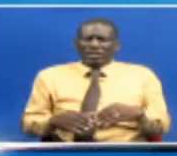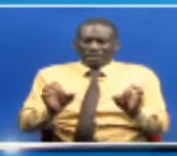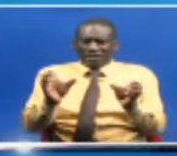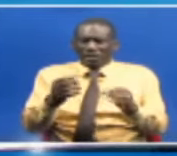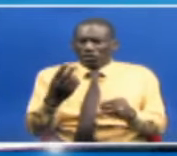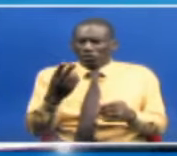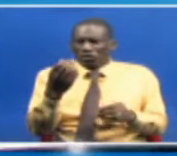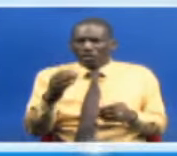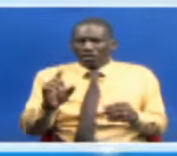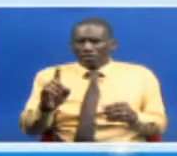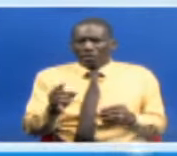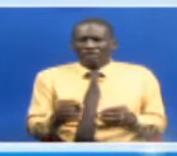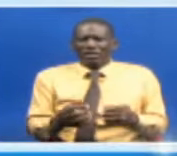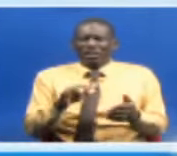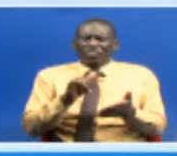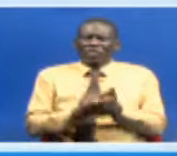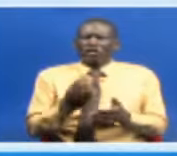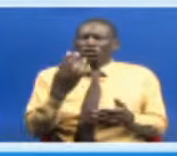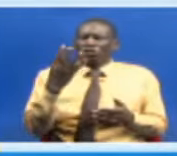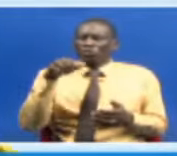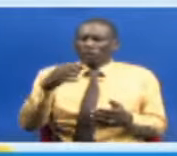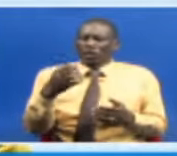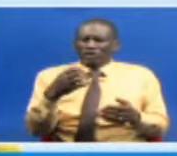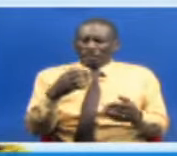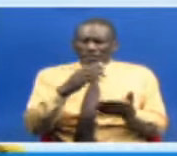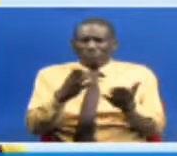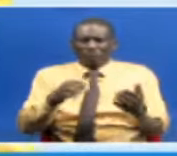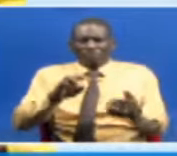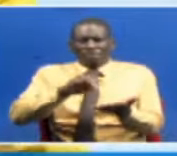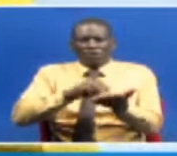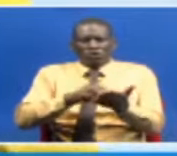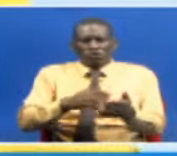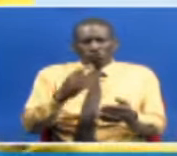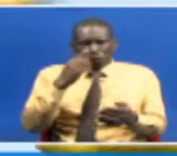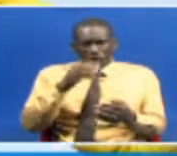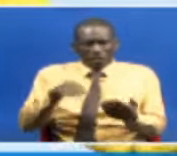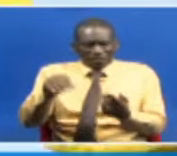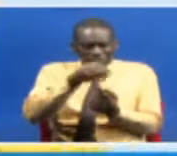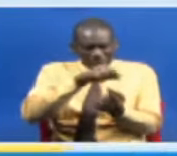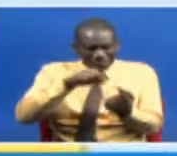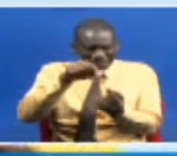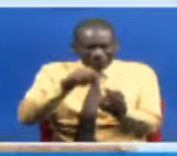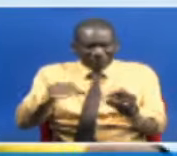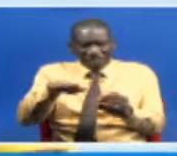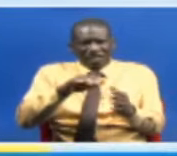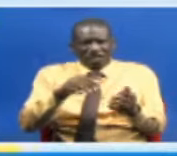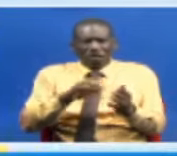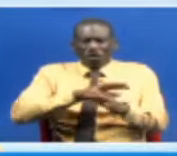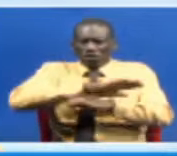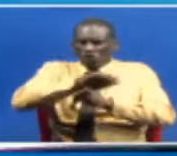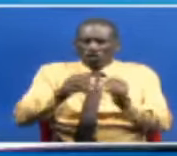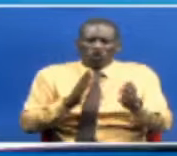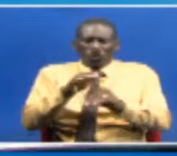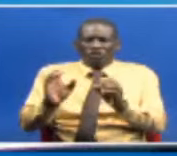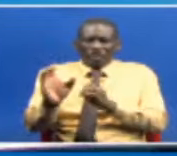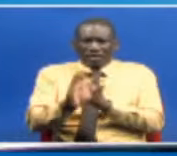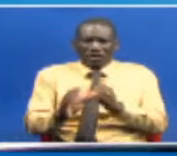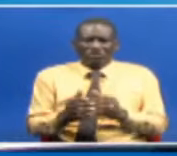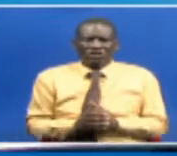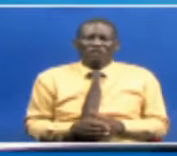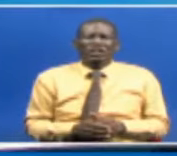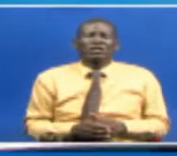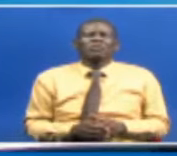this 4.something million homes just be within specific areas or spread across the country? Under